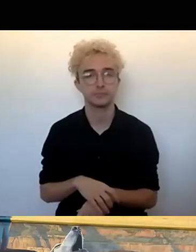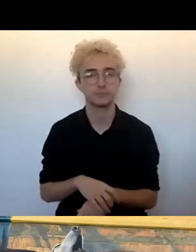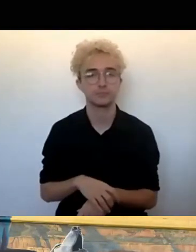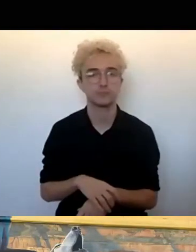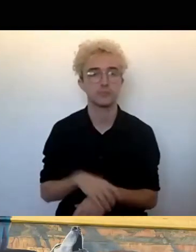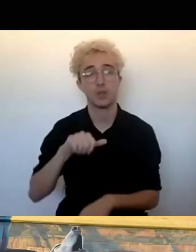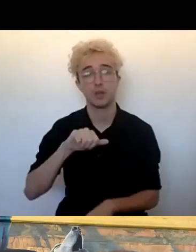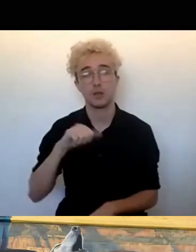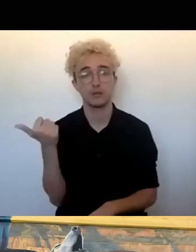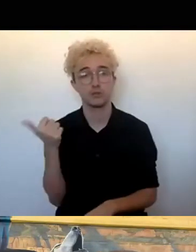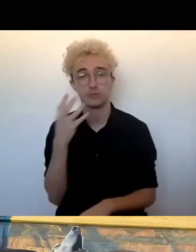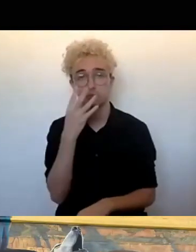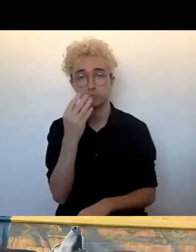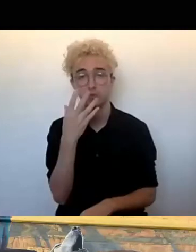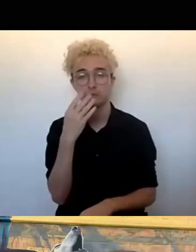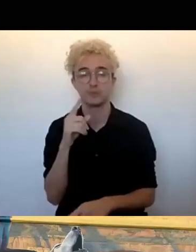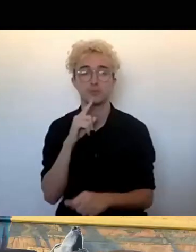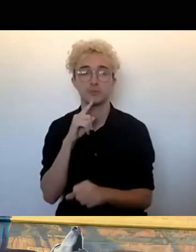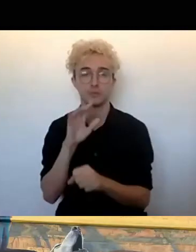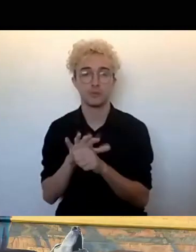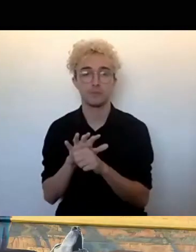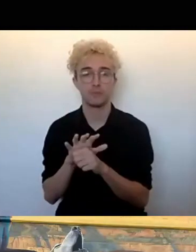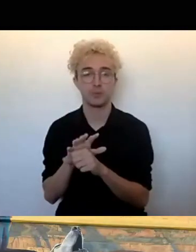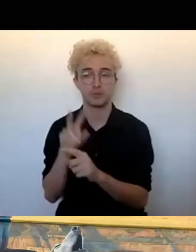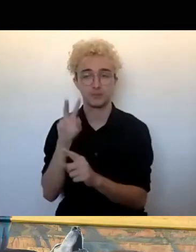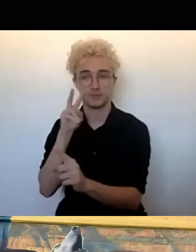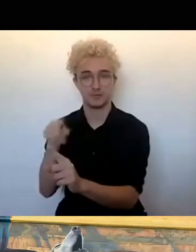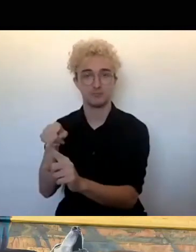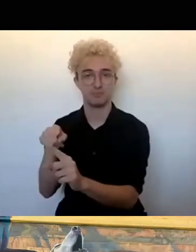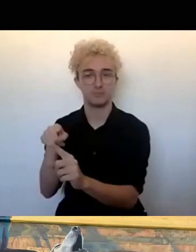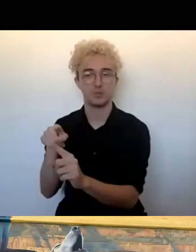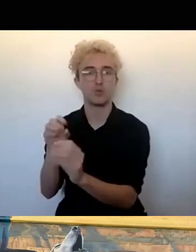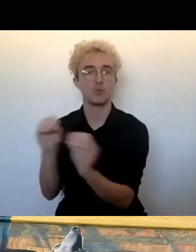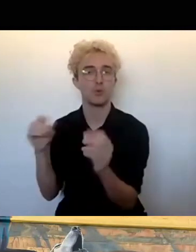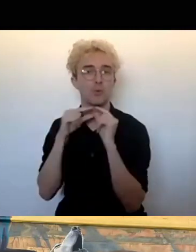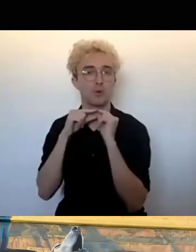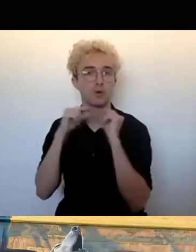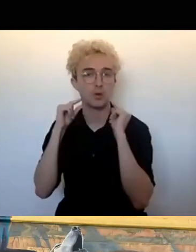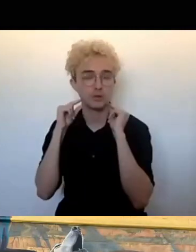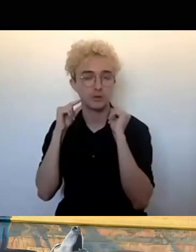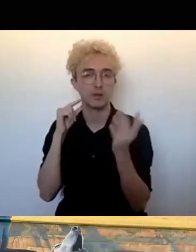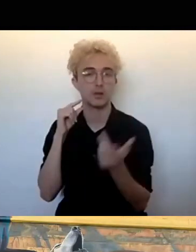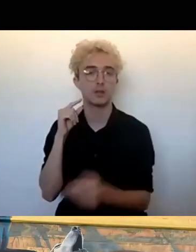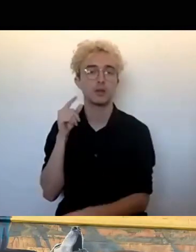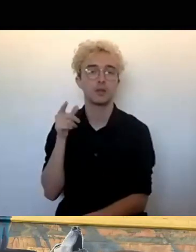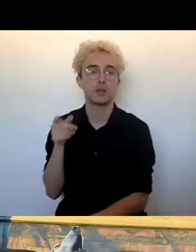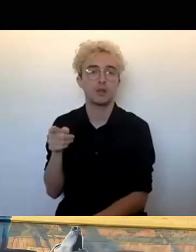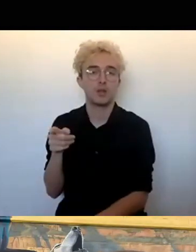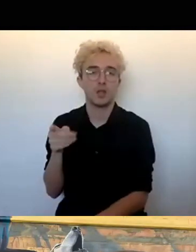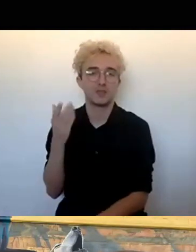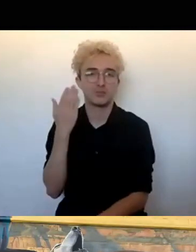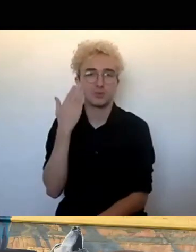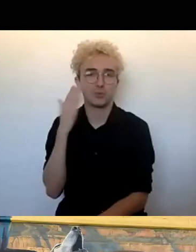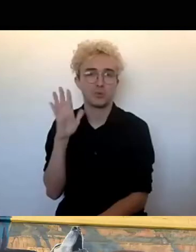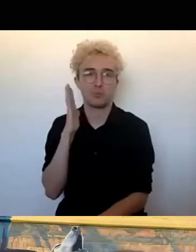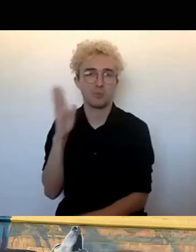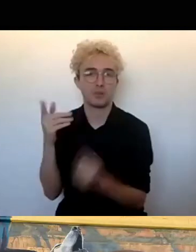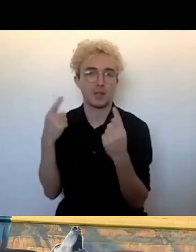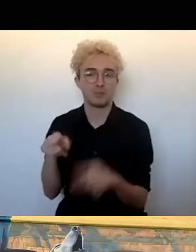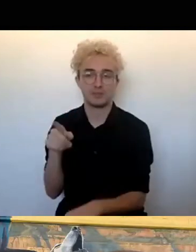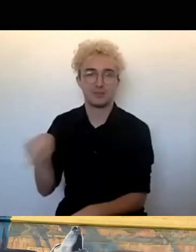have been confirmed sightings of uncollared wolves, and we really don't know what the fate of those wolves is.